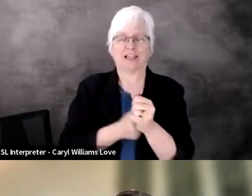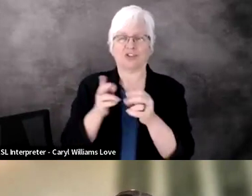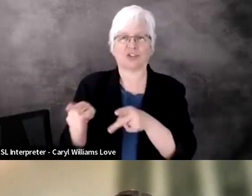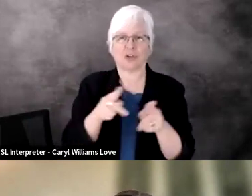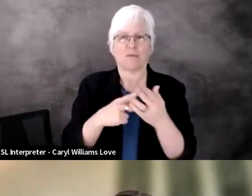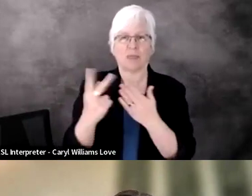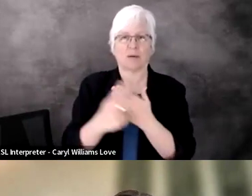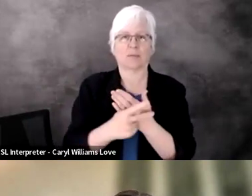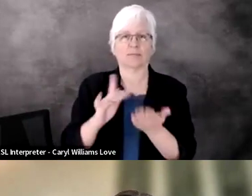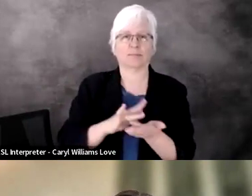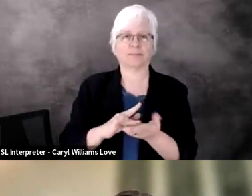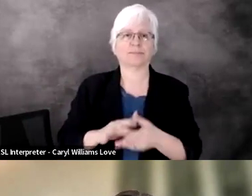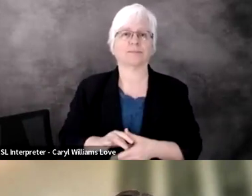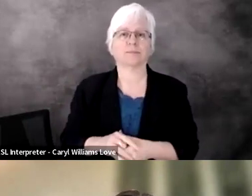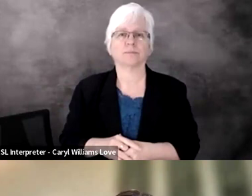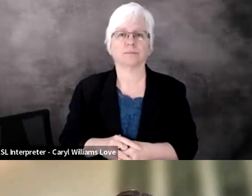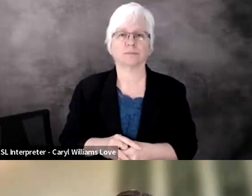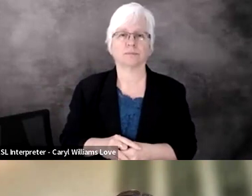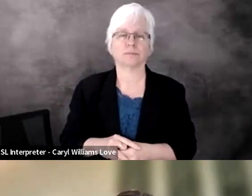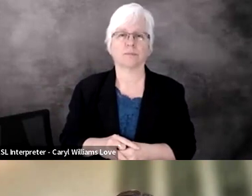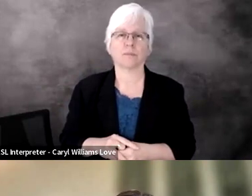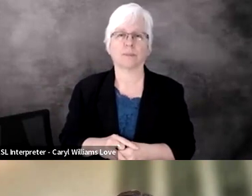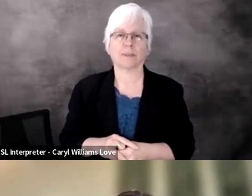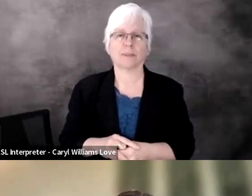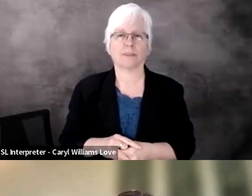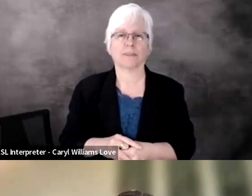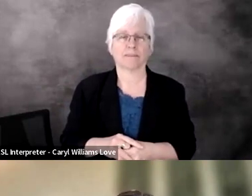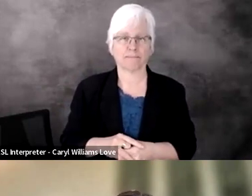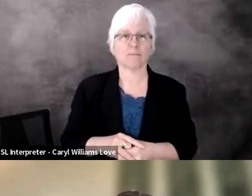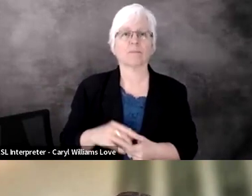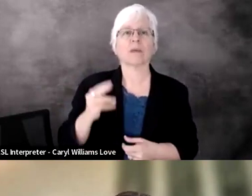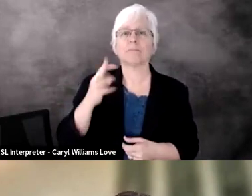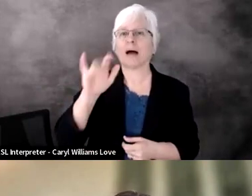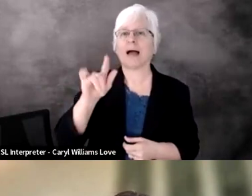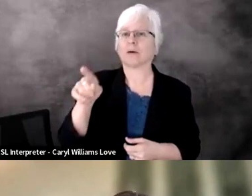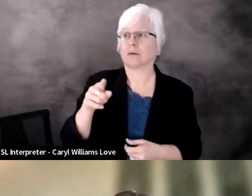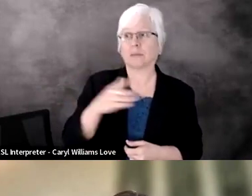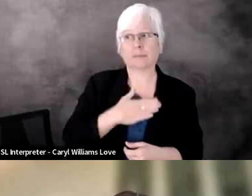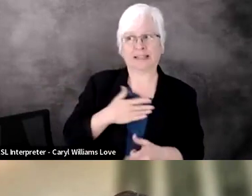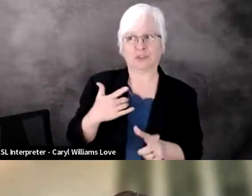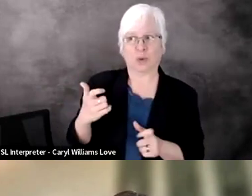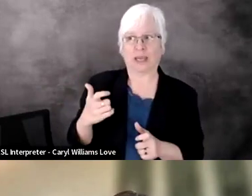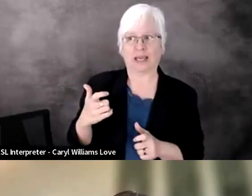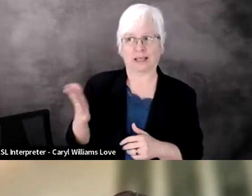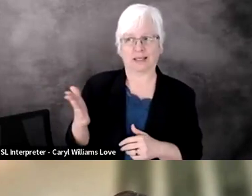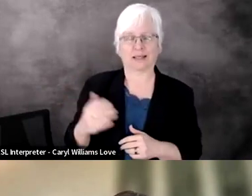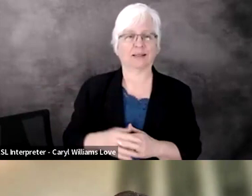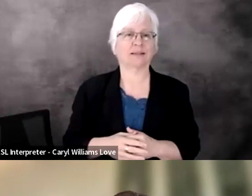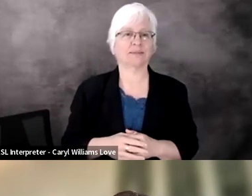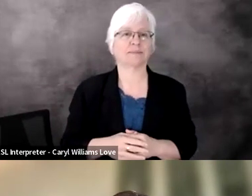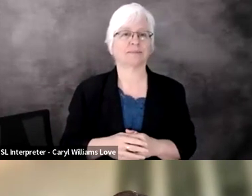things. All right. Thanks, Rep. Davis. Michael, if you have something really quick, please jump in and then we'll wrap up. Yes.